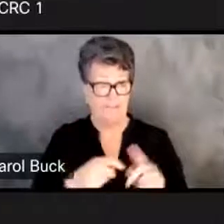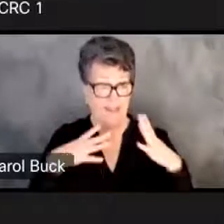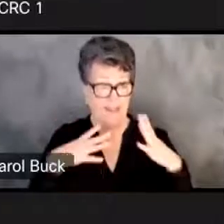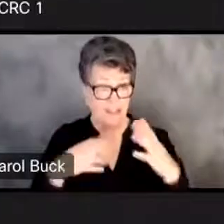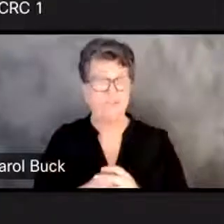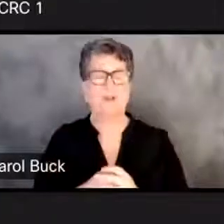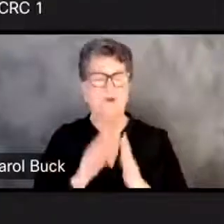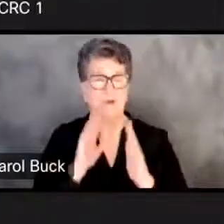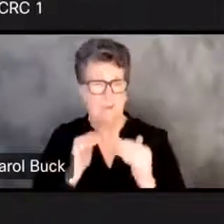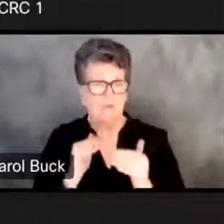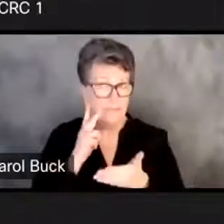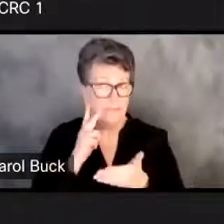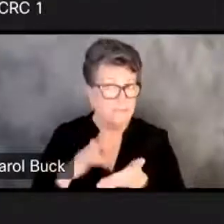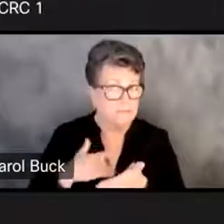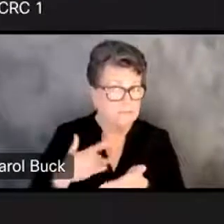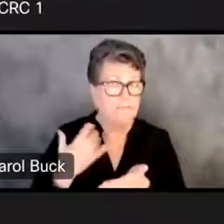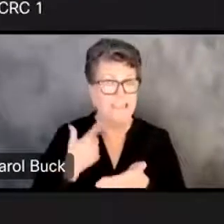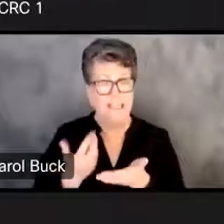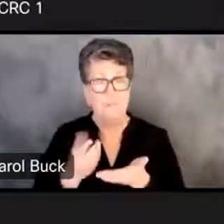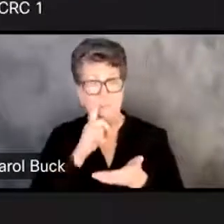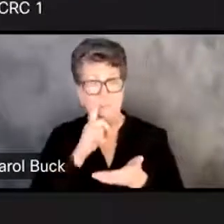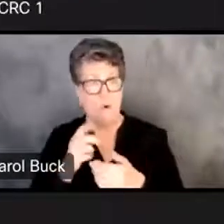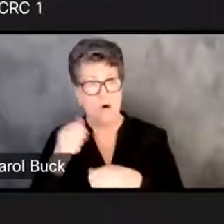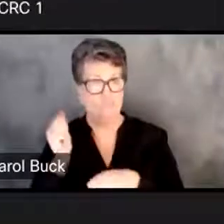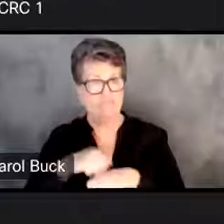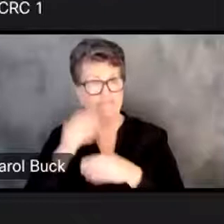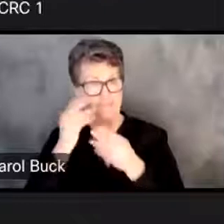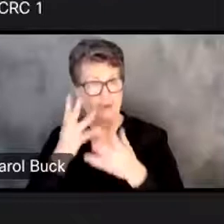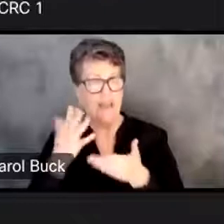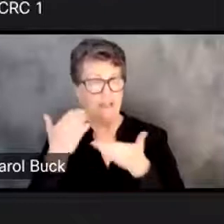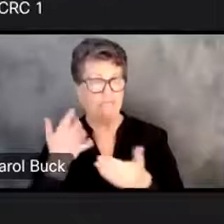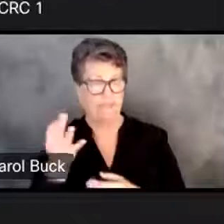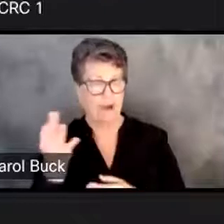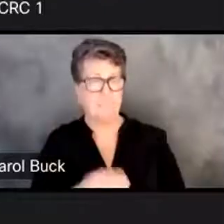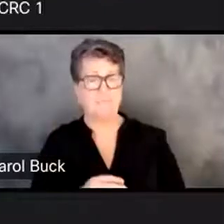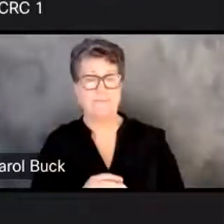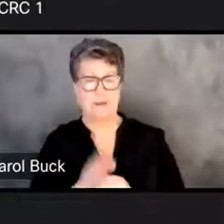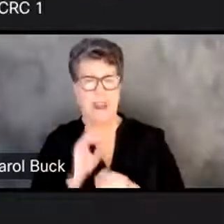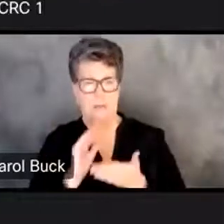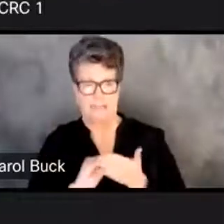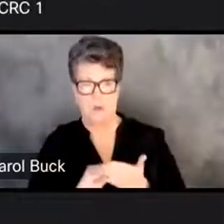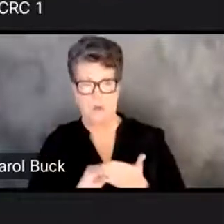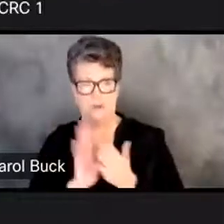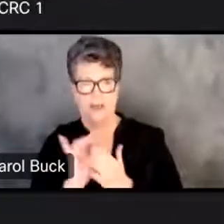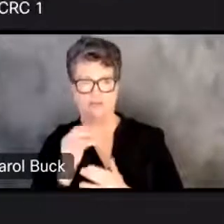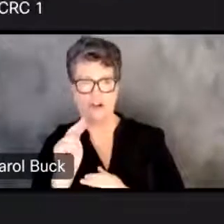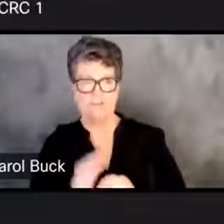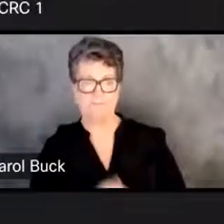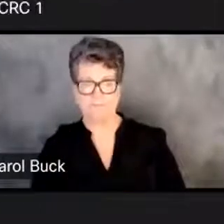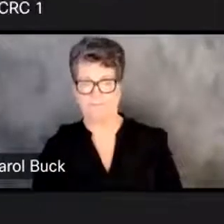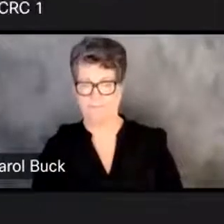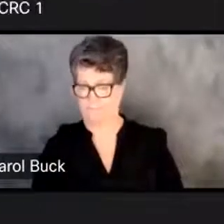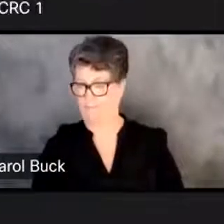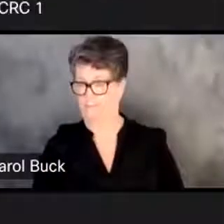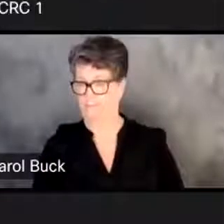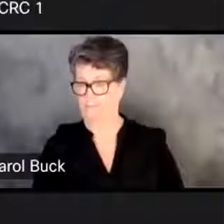we can see what kind of more solid information we could present to you next Friday. But I'll definitely take note that it's continuing to need